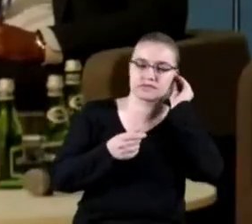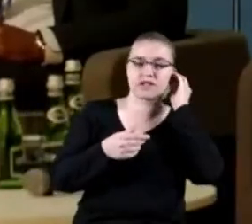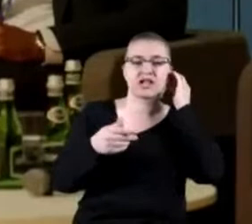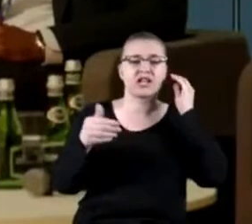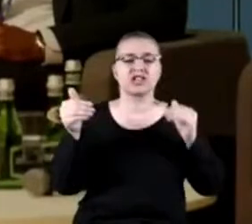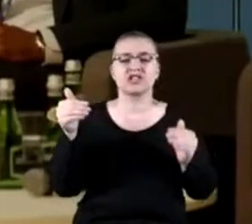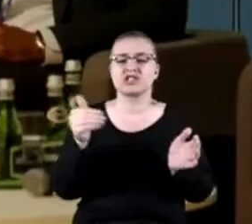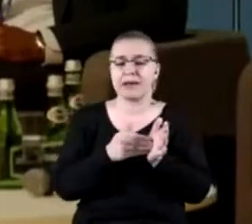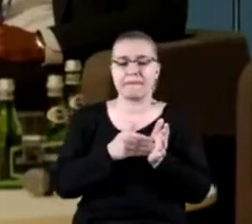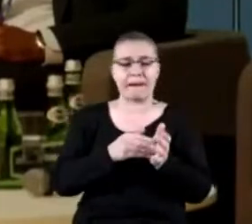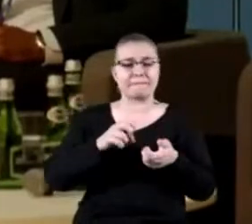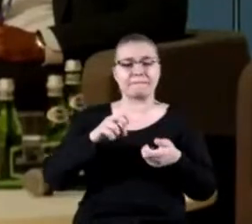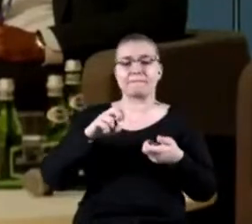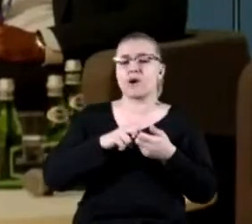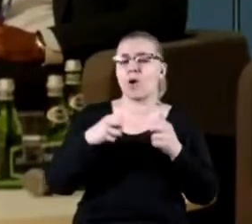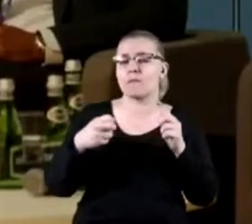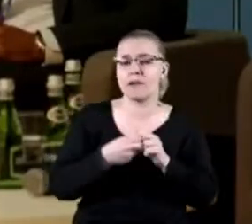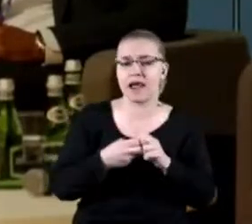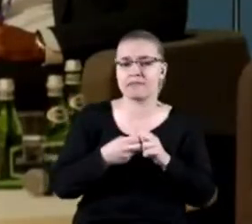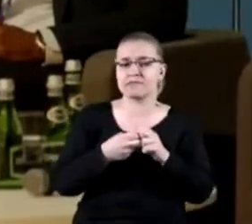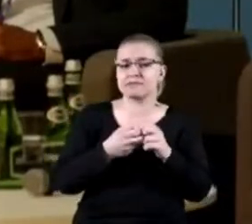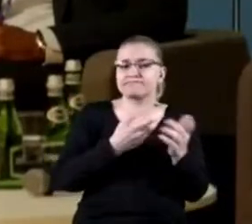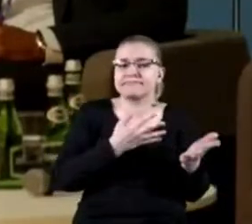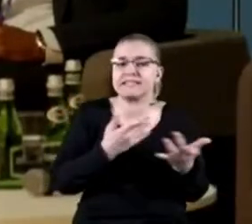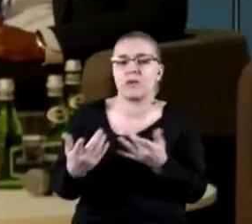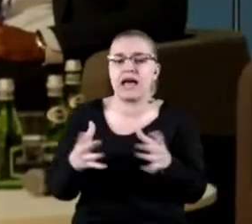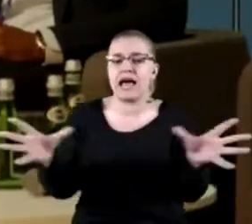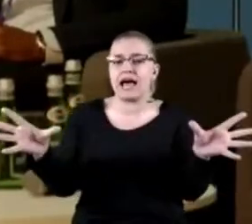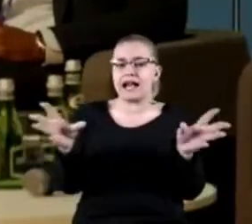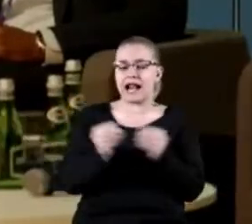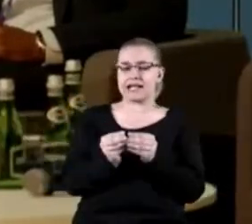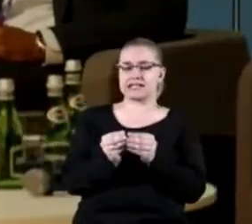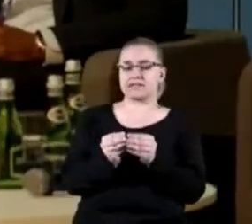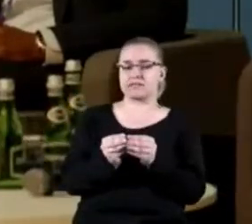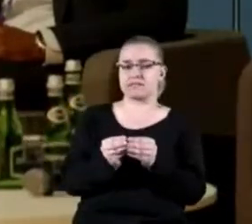include practices that are good from other sides of the world.